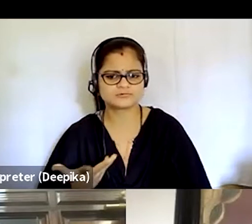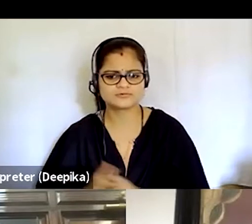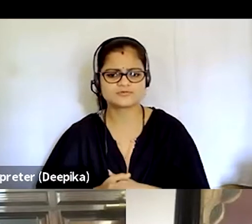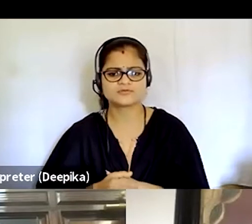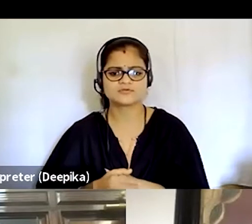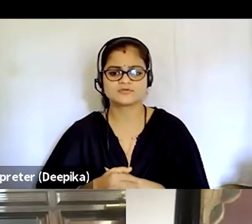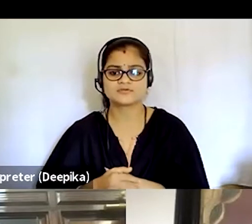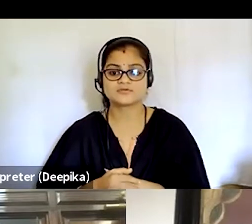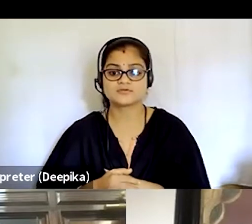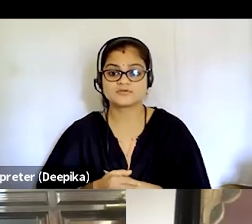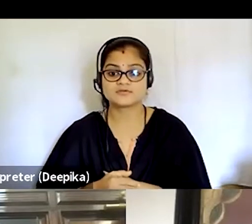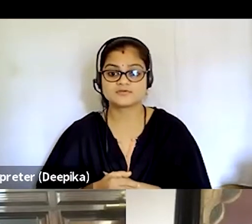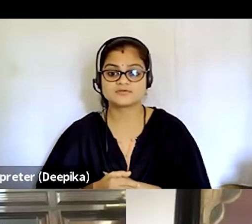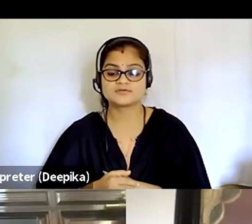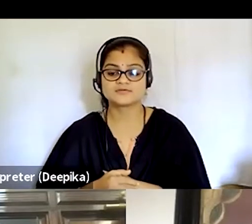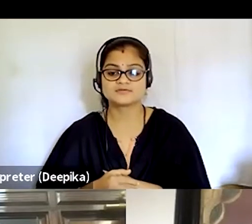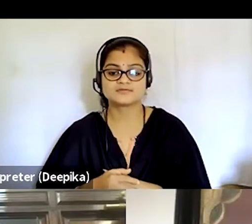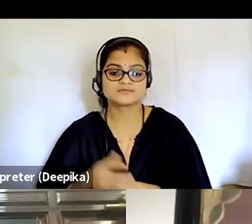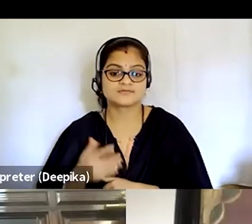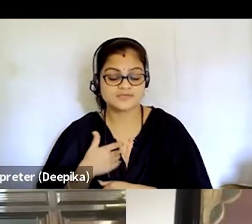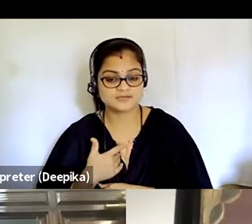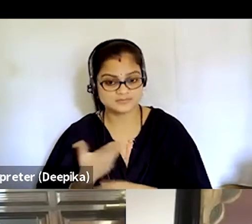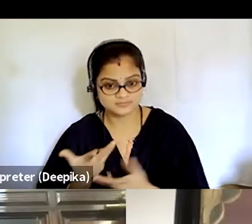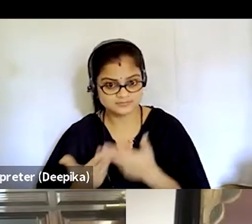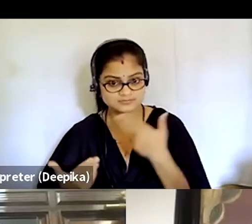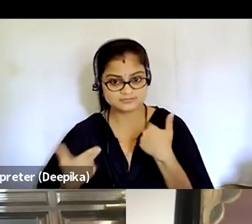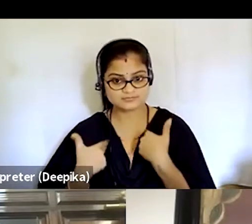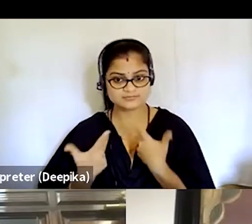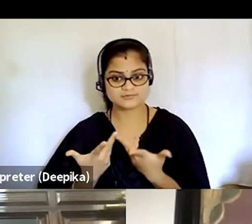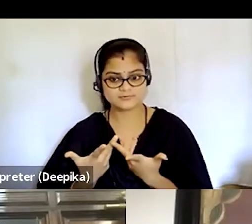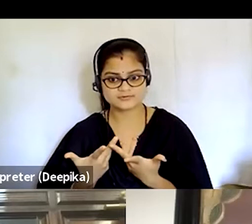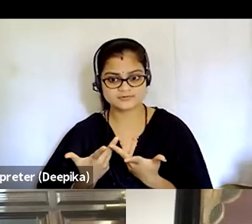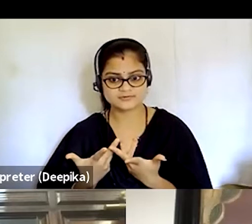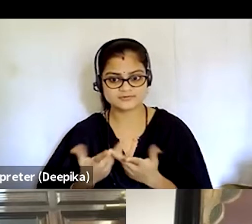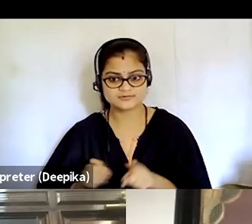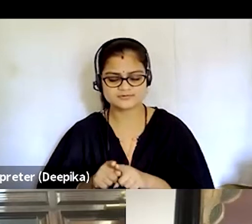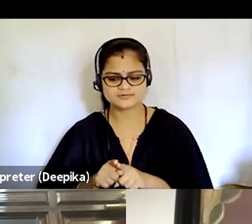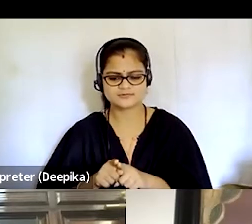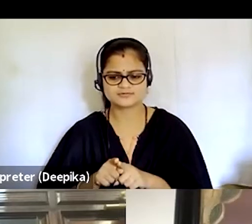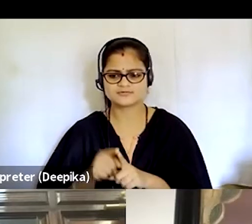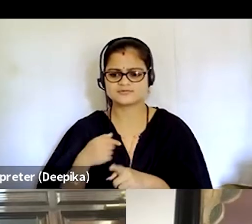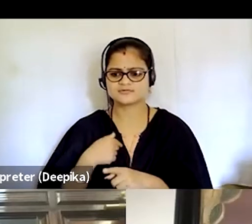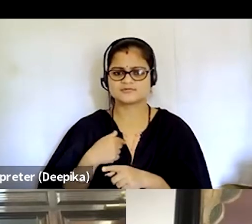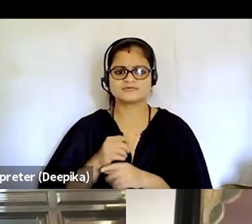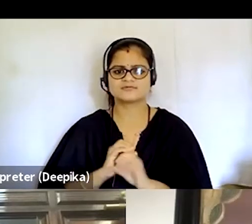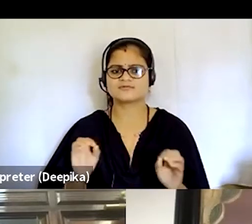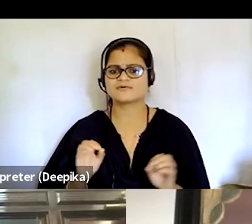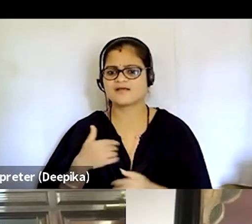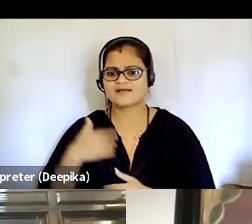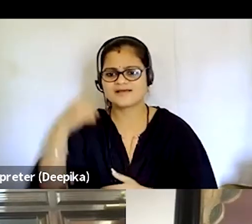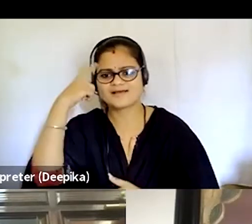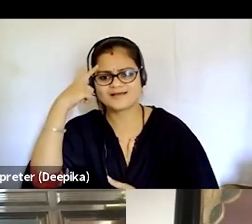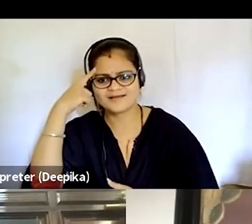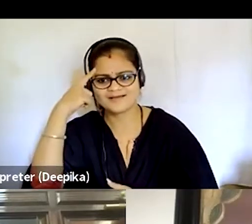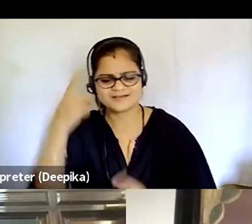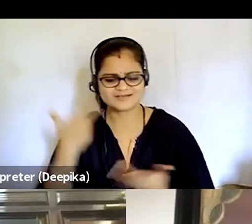whether I'd sing. I was so desperate to sing. I said yes, never having sung a jazz note in my life. Oh, wow. And I said, I don't